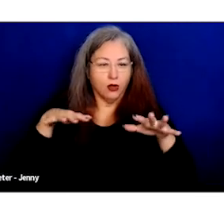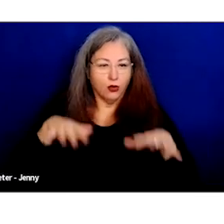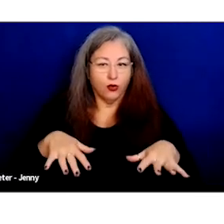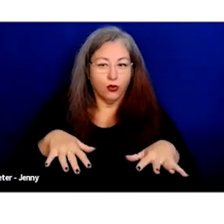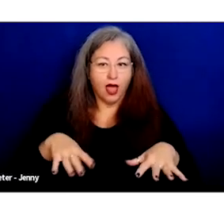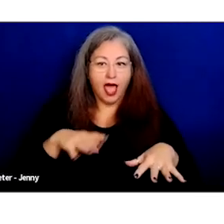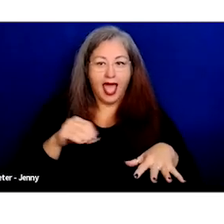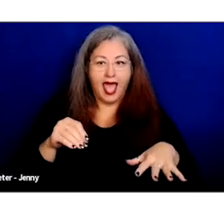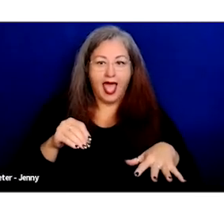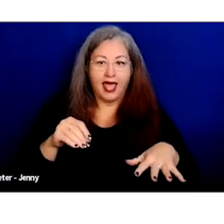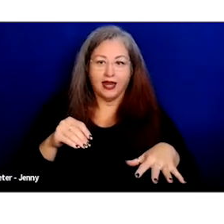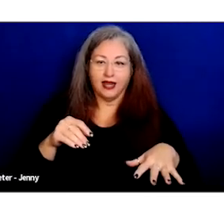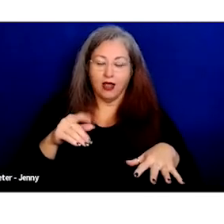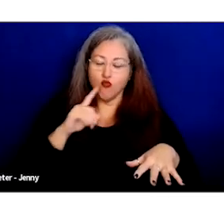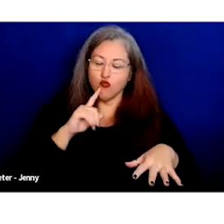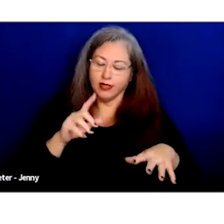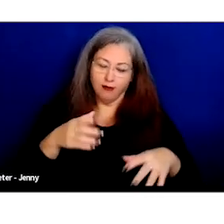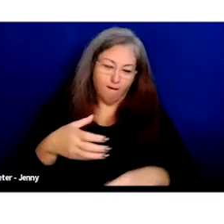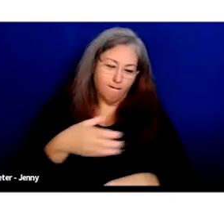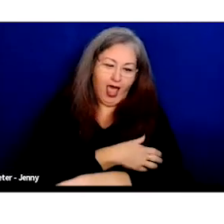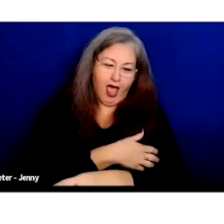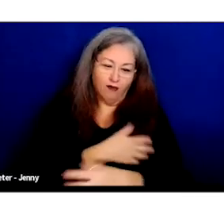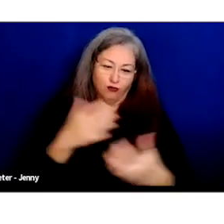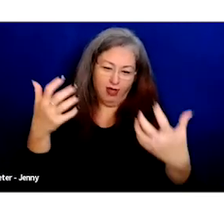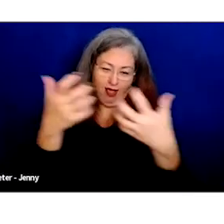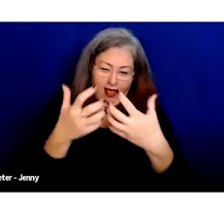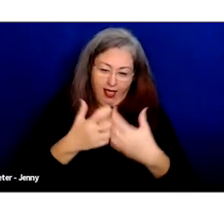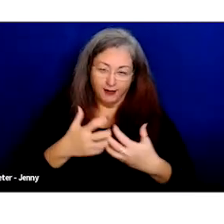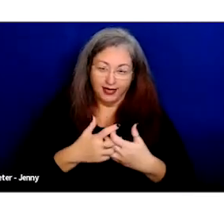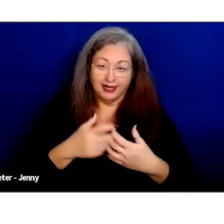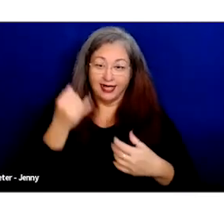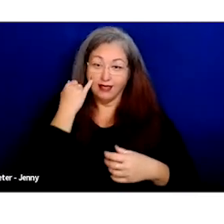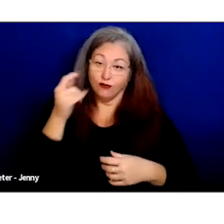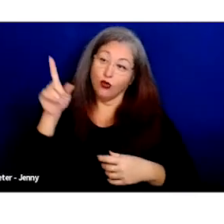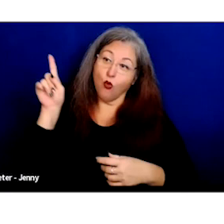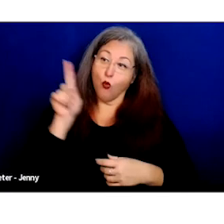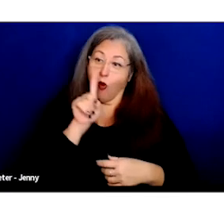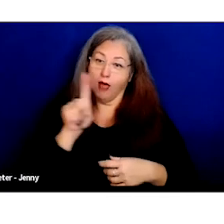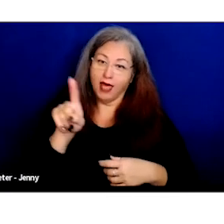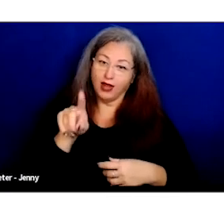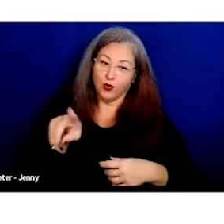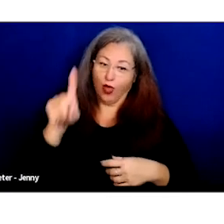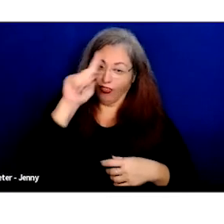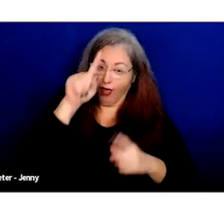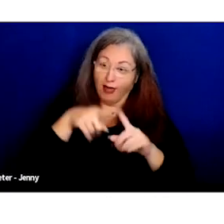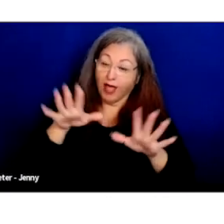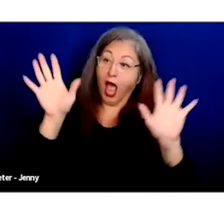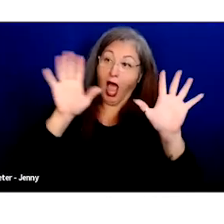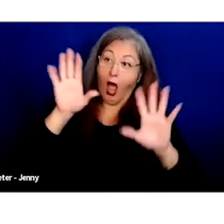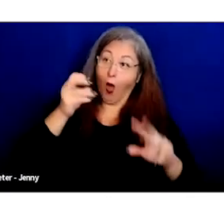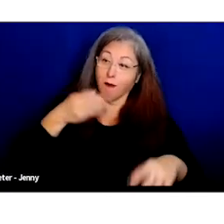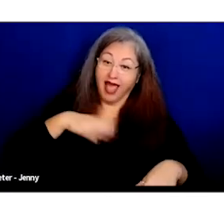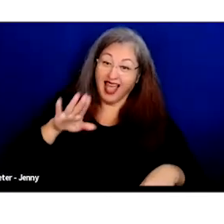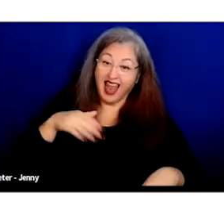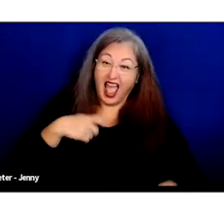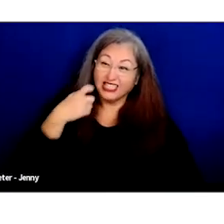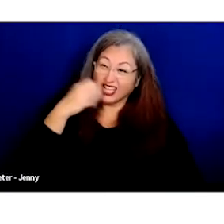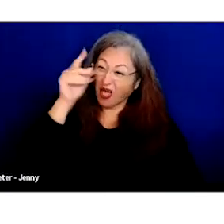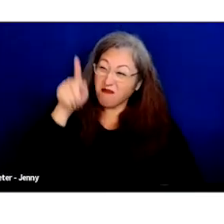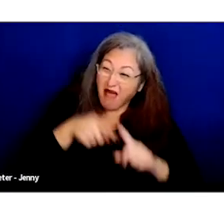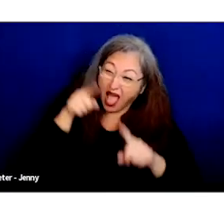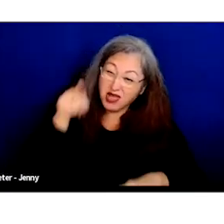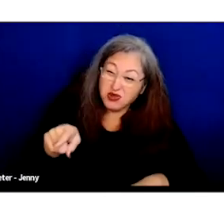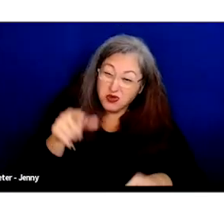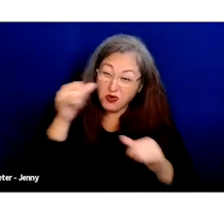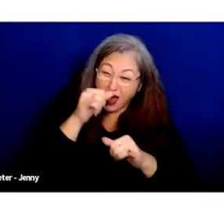there's this powerful alignment, right? Like you're walking down the street and you see the person that you were thinking of. It's like, oh my God, I was just thinking about you.